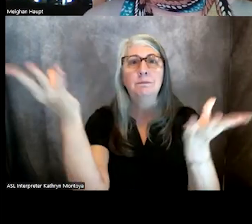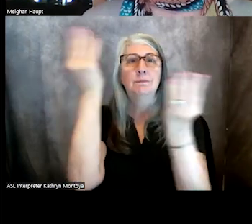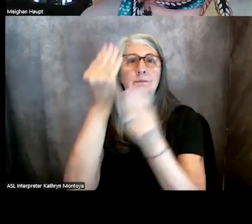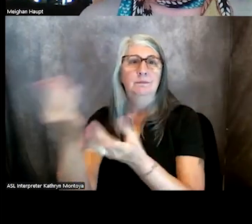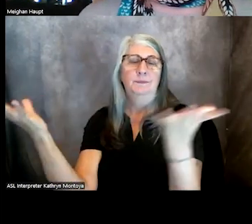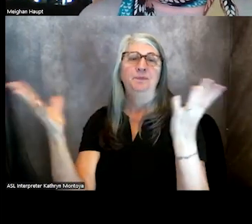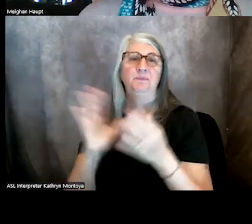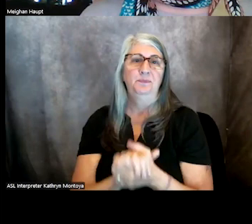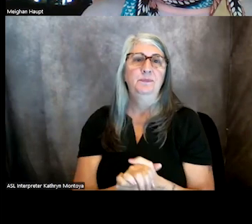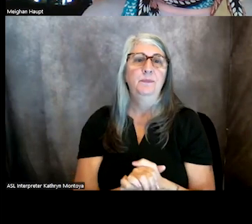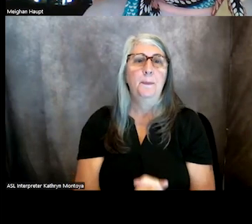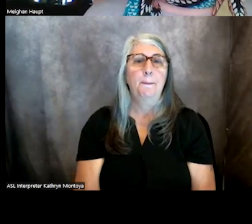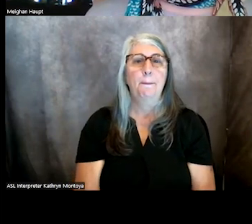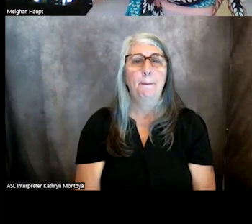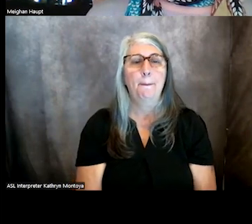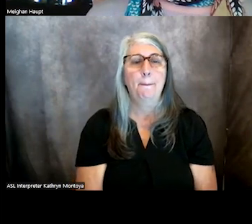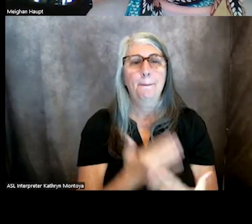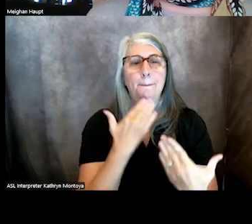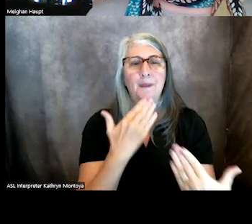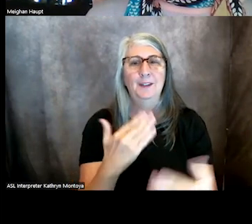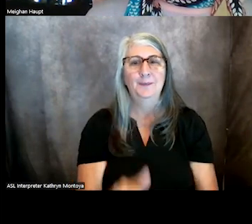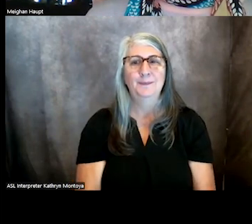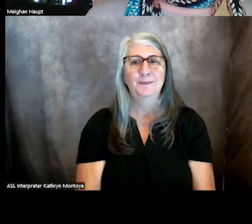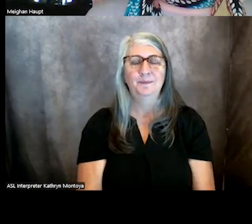that. Thank you.